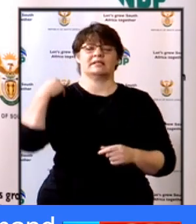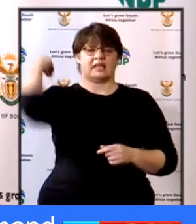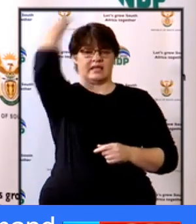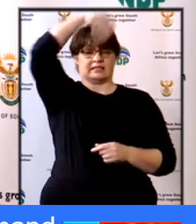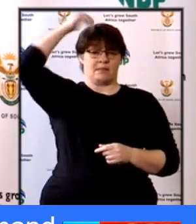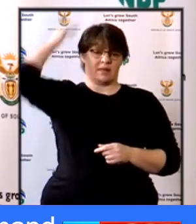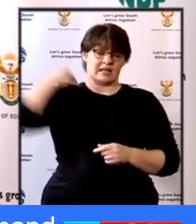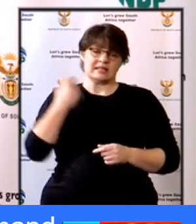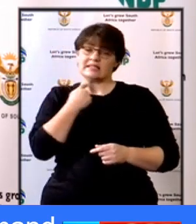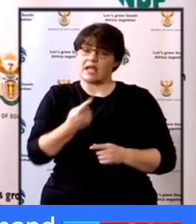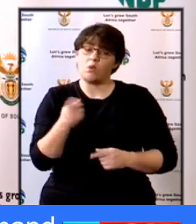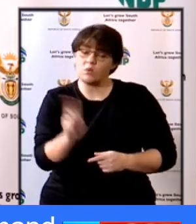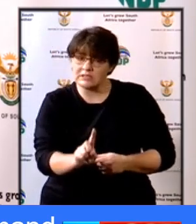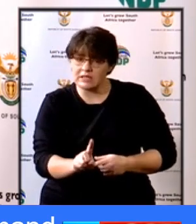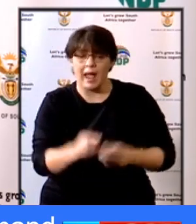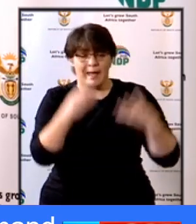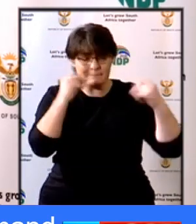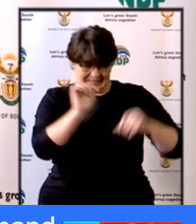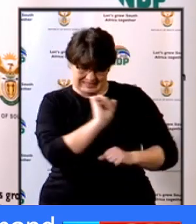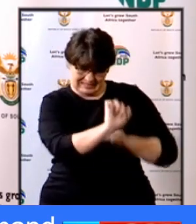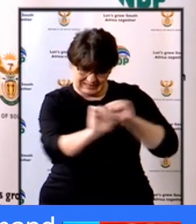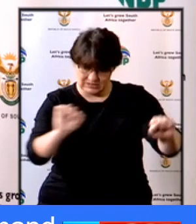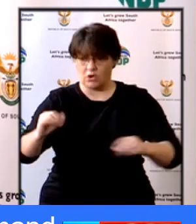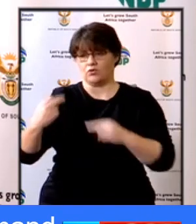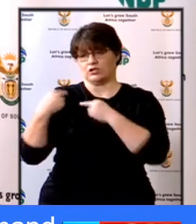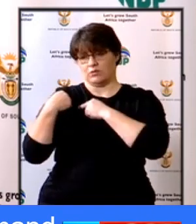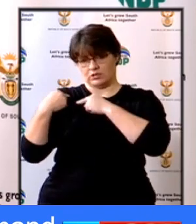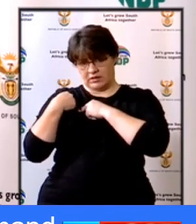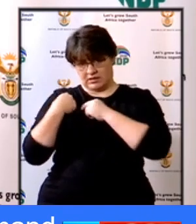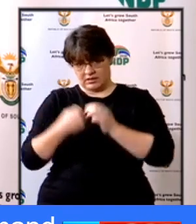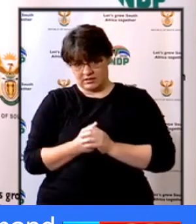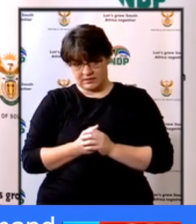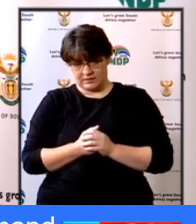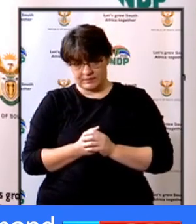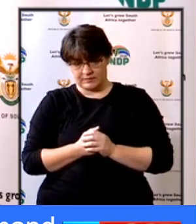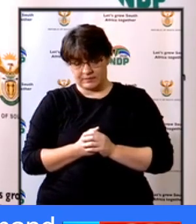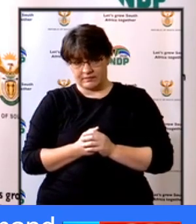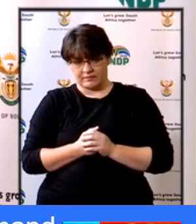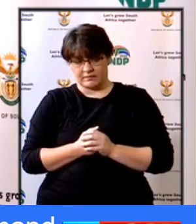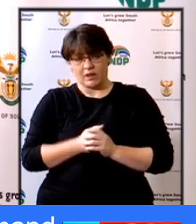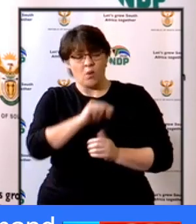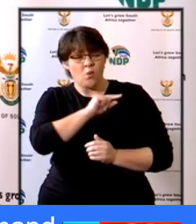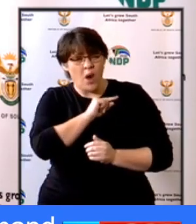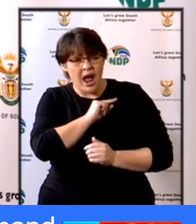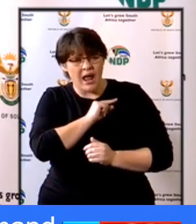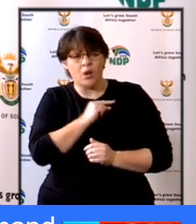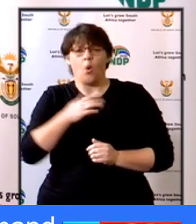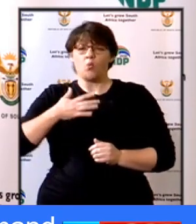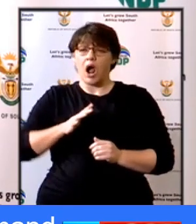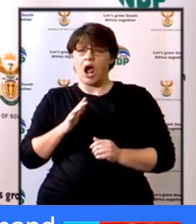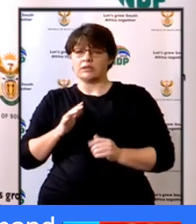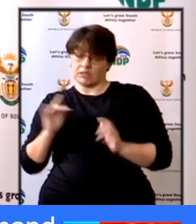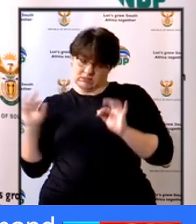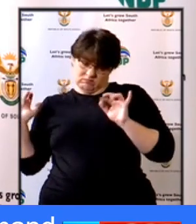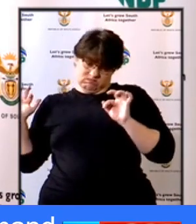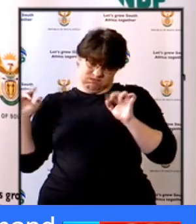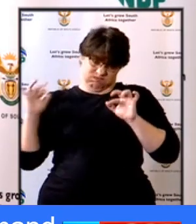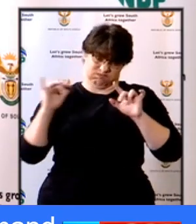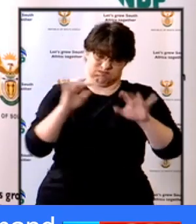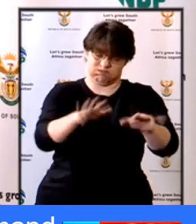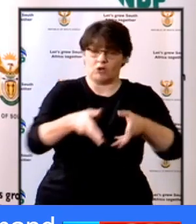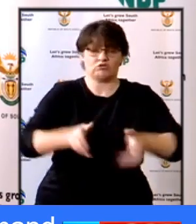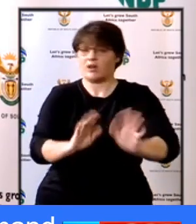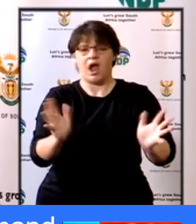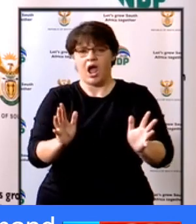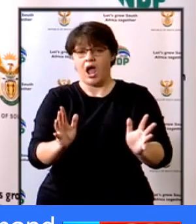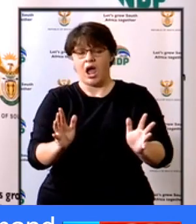what businesses need to do. In this period, it was about the regulations keeping as many people off the street and at their homes. Now,